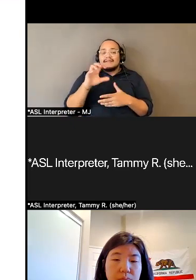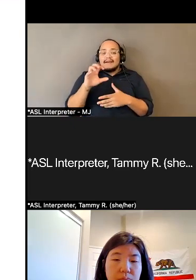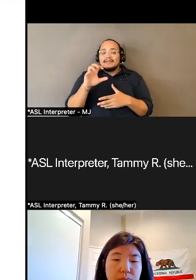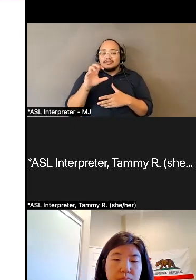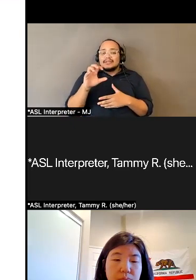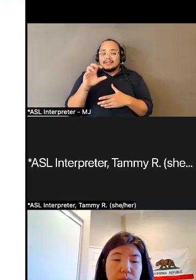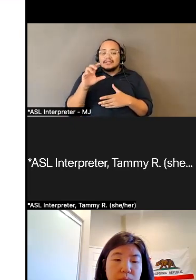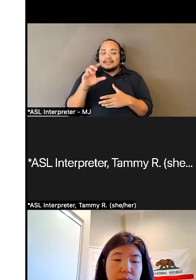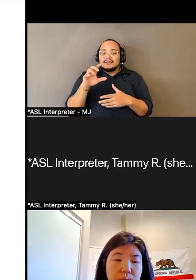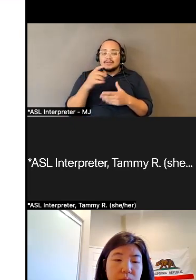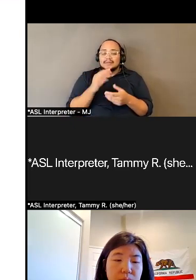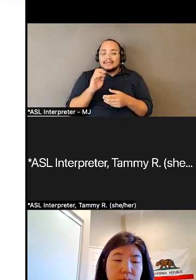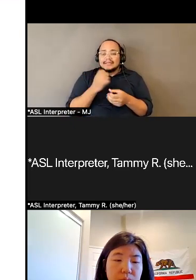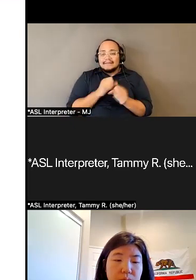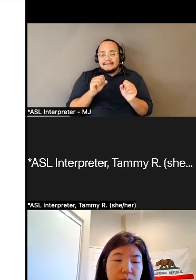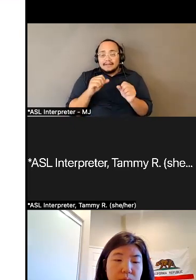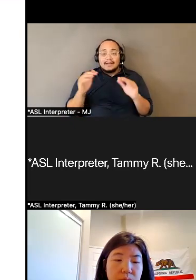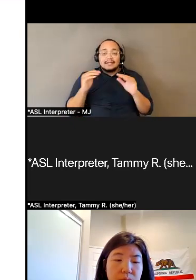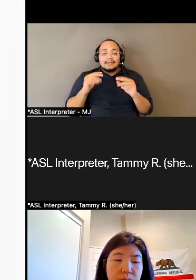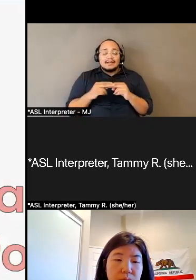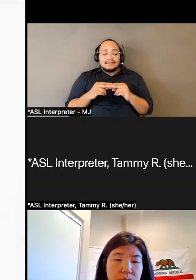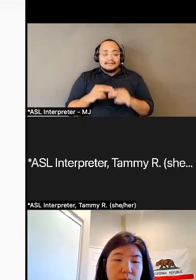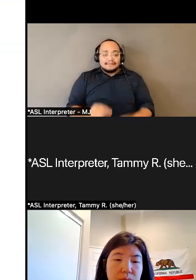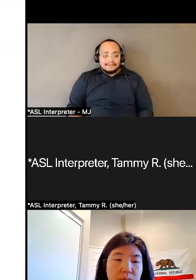stay safe. Next slide.